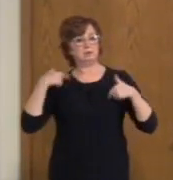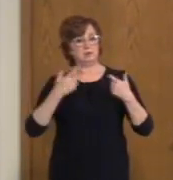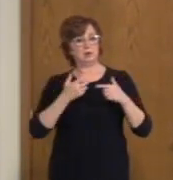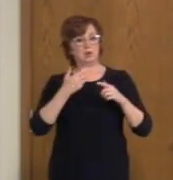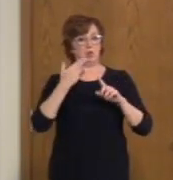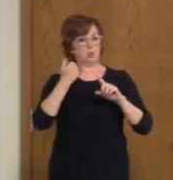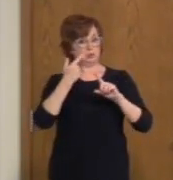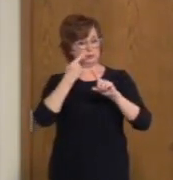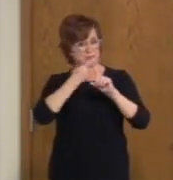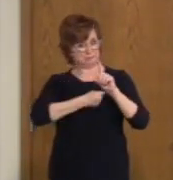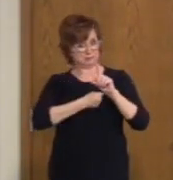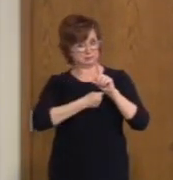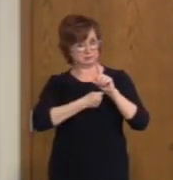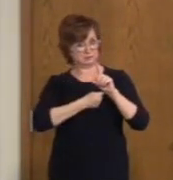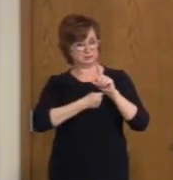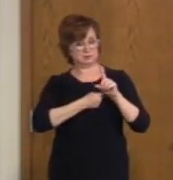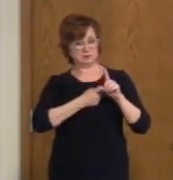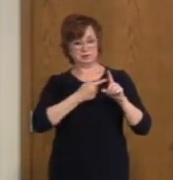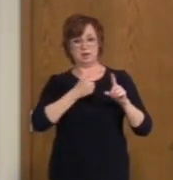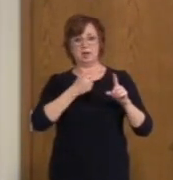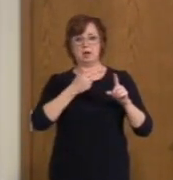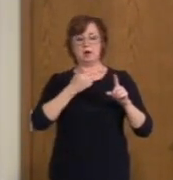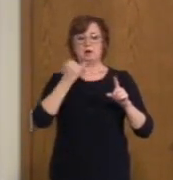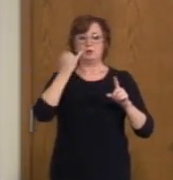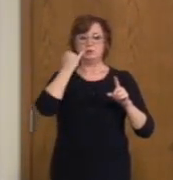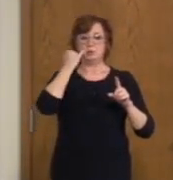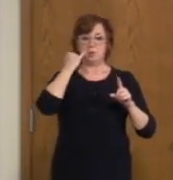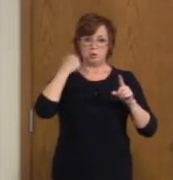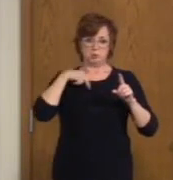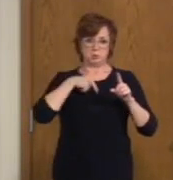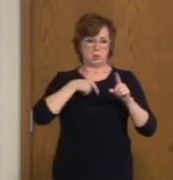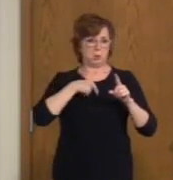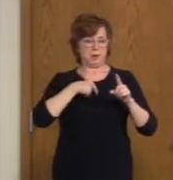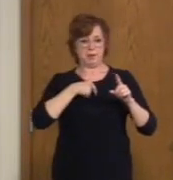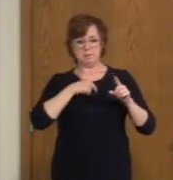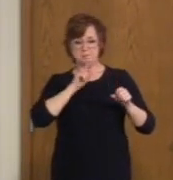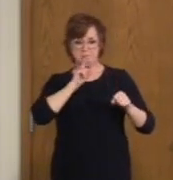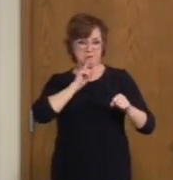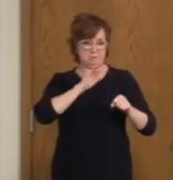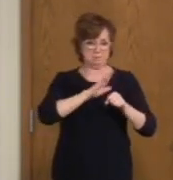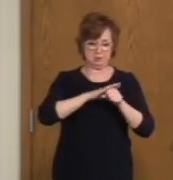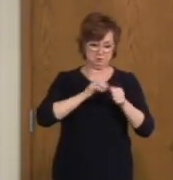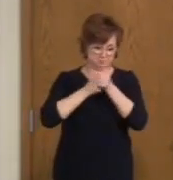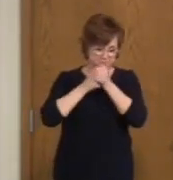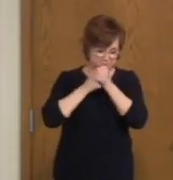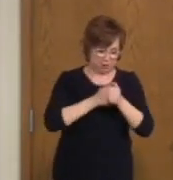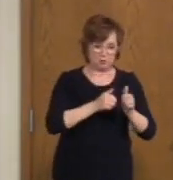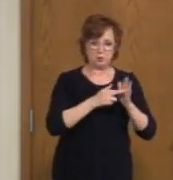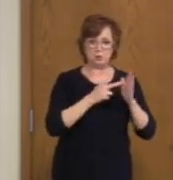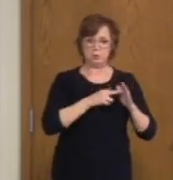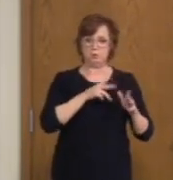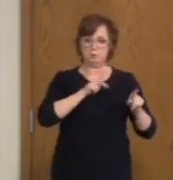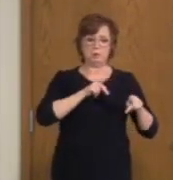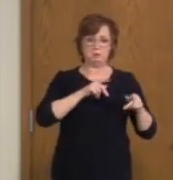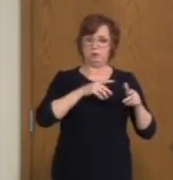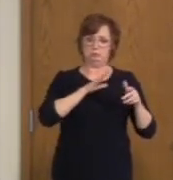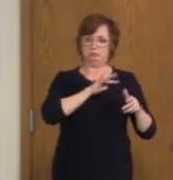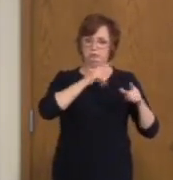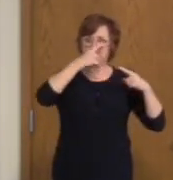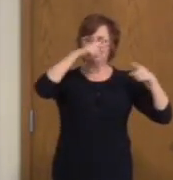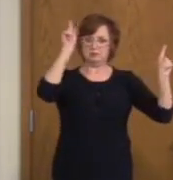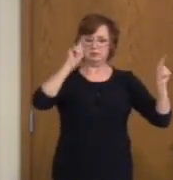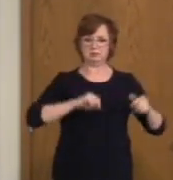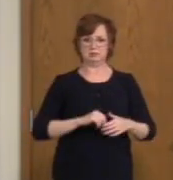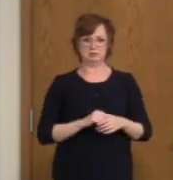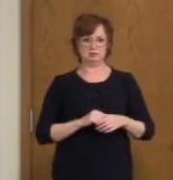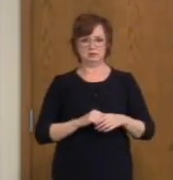those voluntary adoption of additional measures has to be the mainstay. When there's a blizzard,